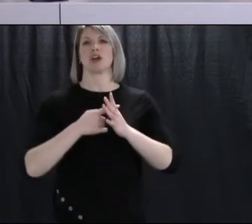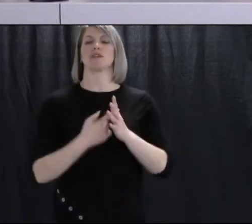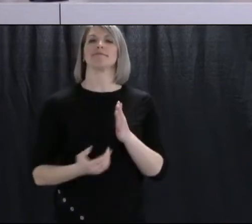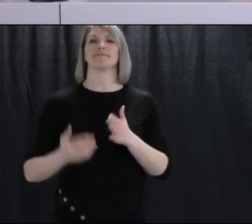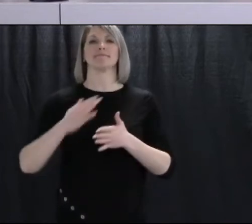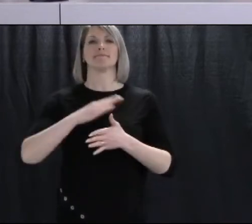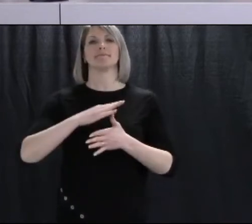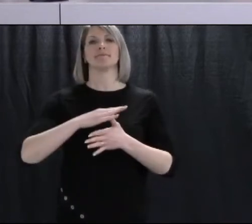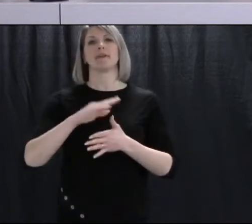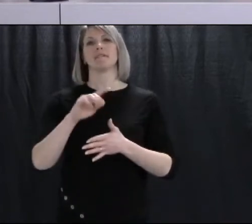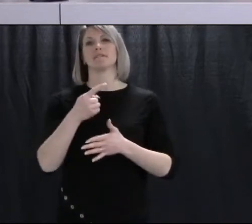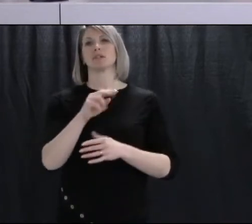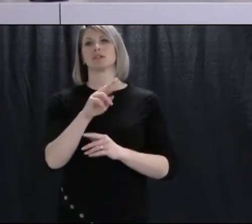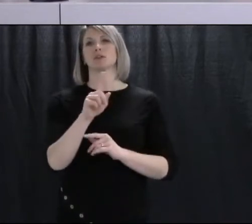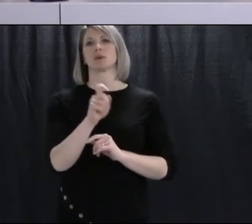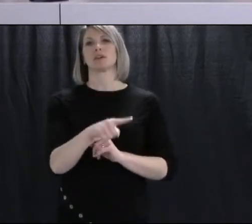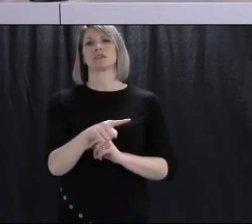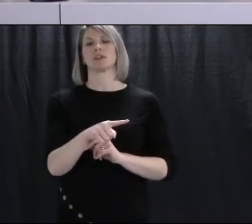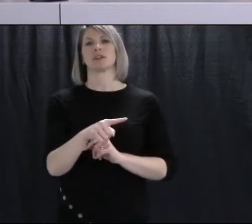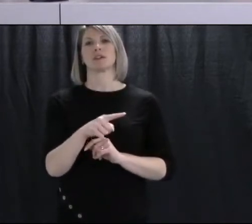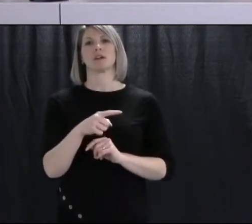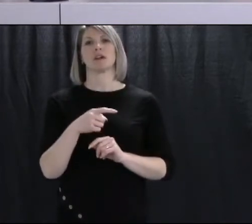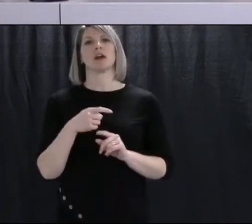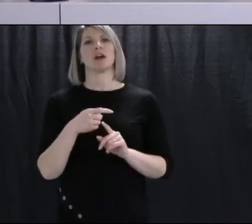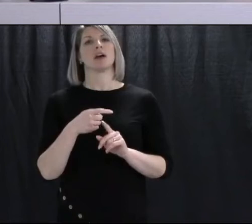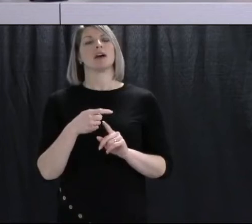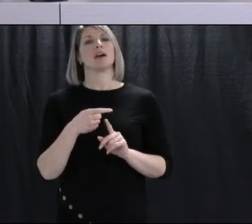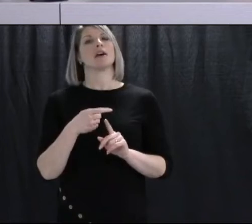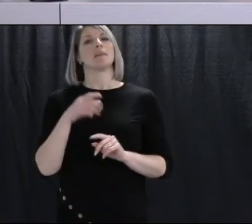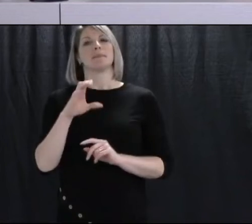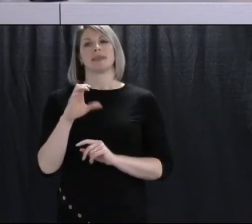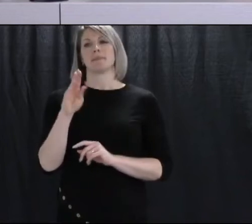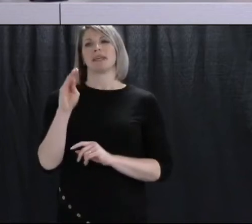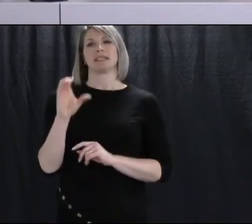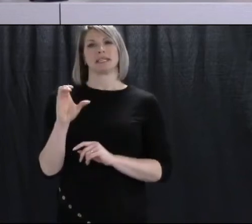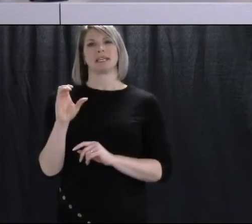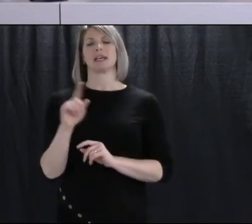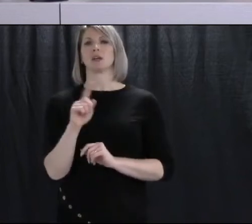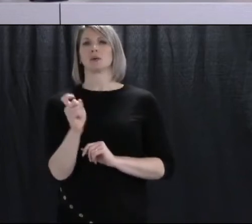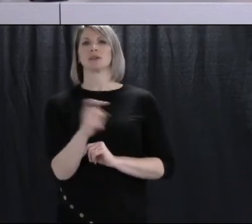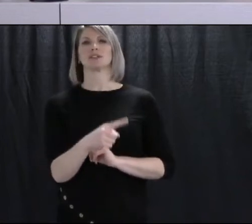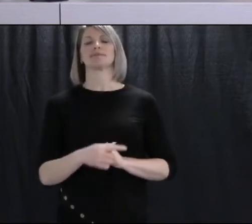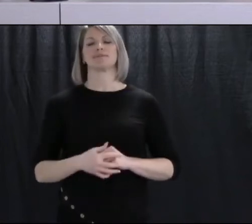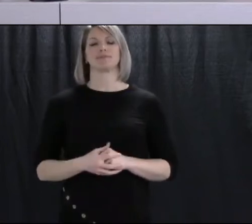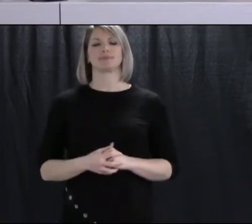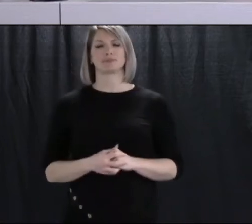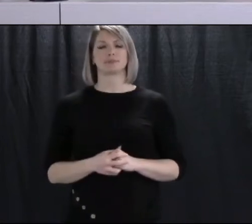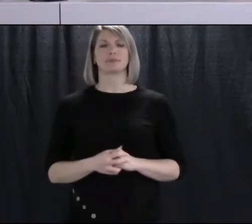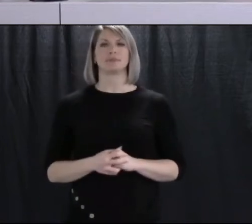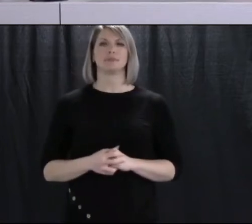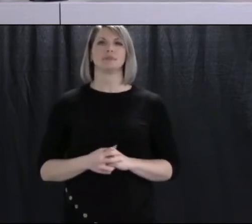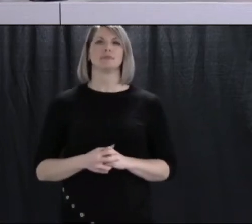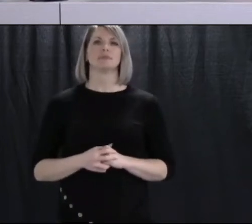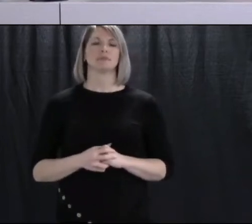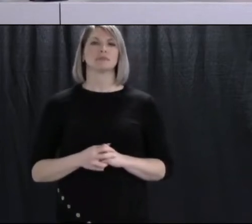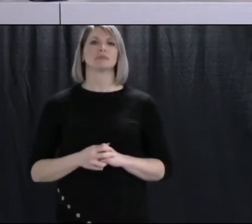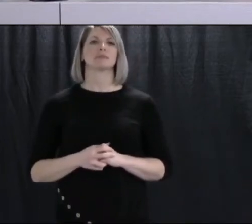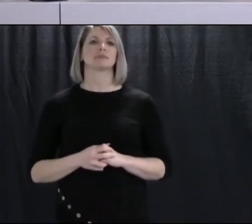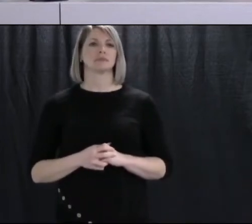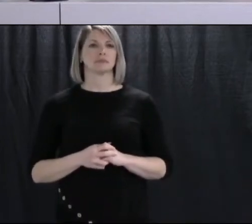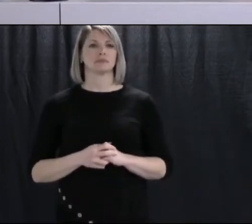Perfect. The first question will be from Mr. Peter Cohen from CBC. Please go ahead. The decisions